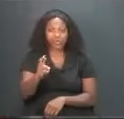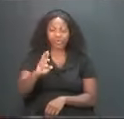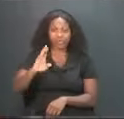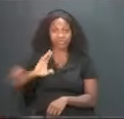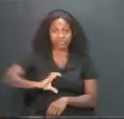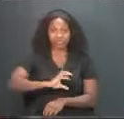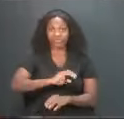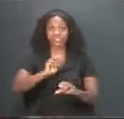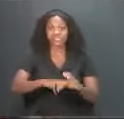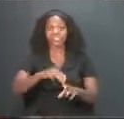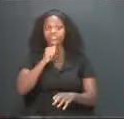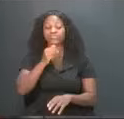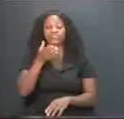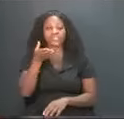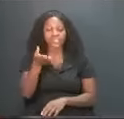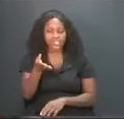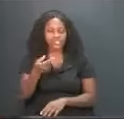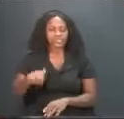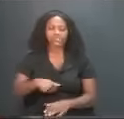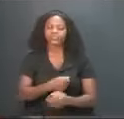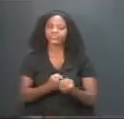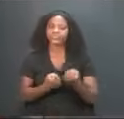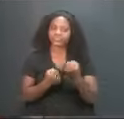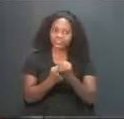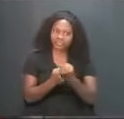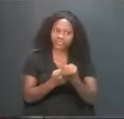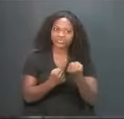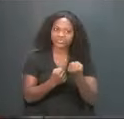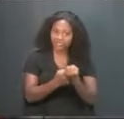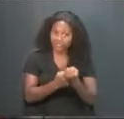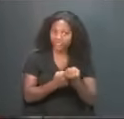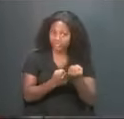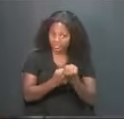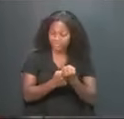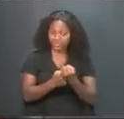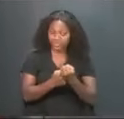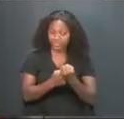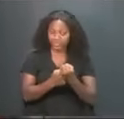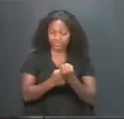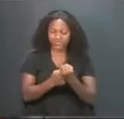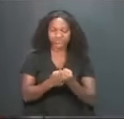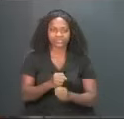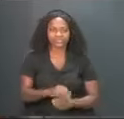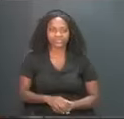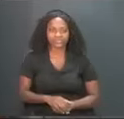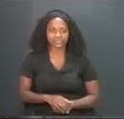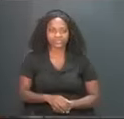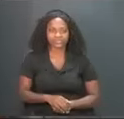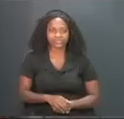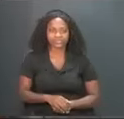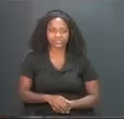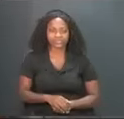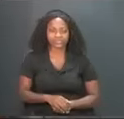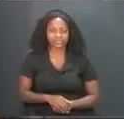have cooperated and staged the needed compromise. Speaker, we've had enough for the